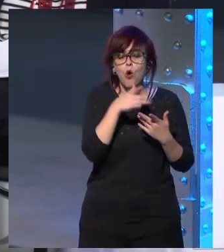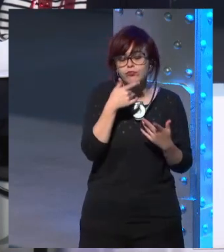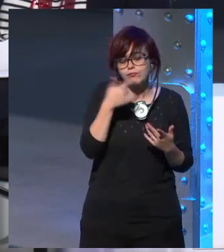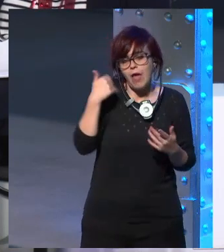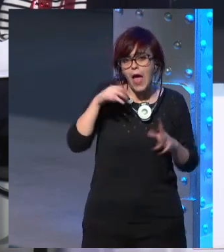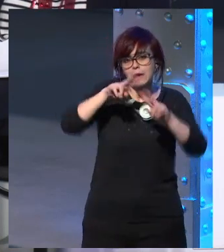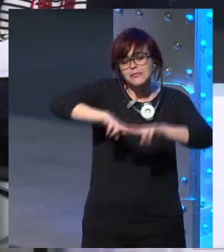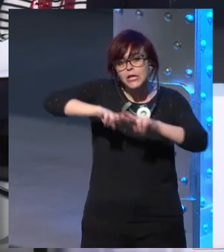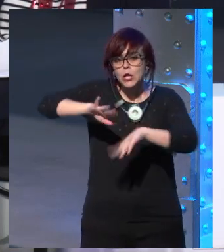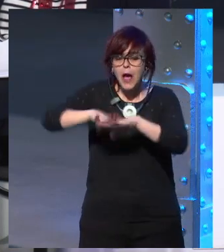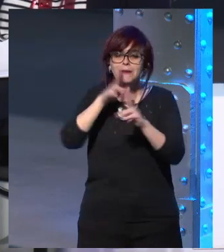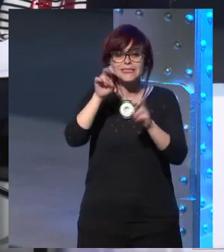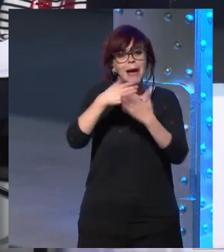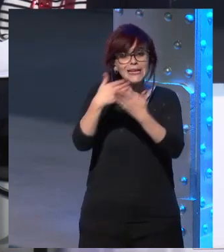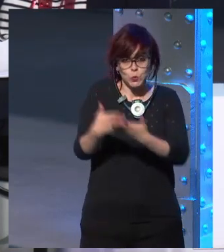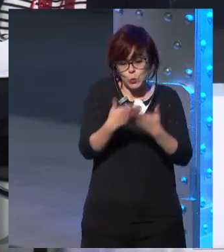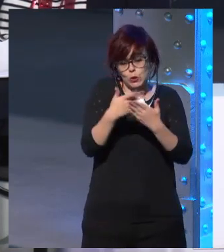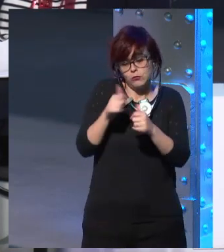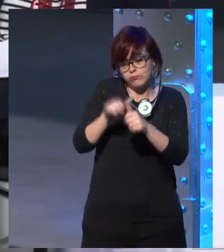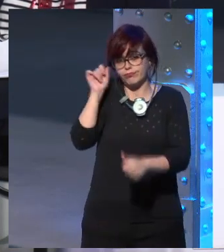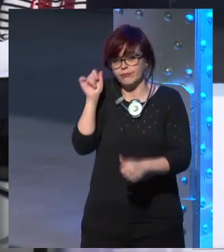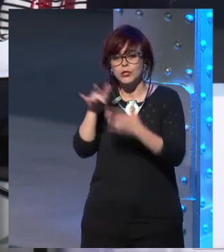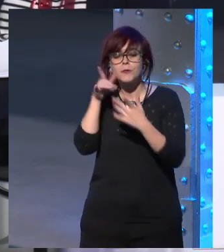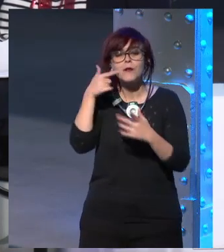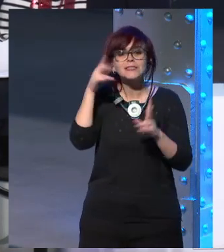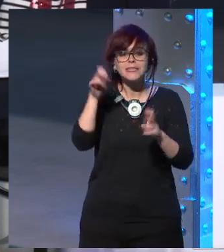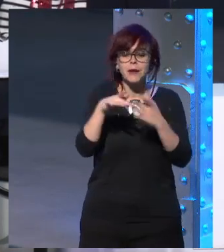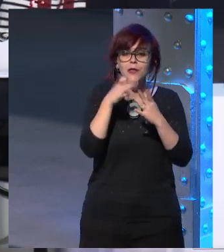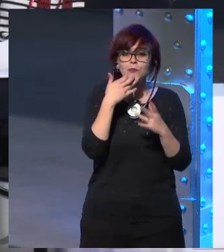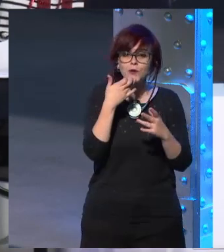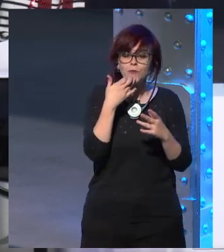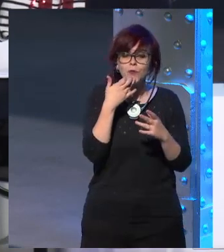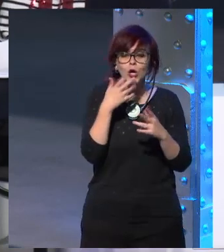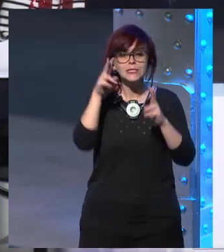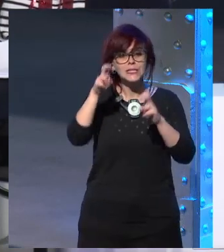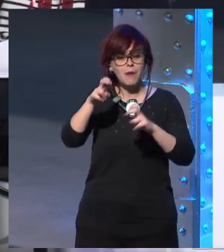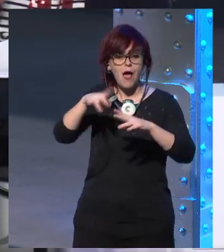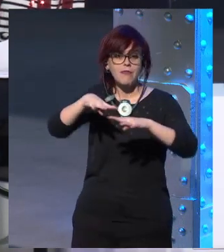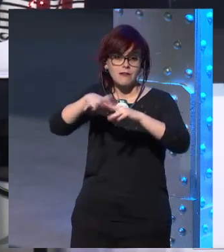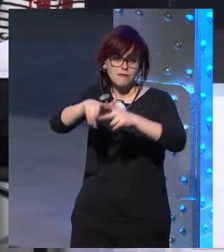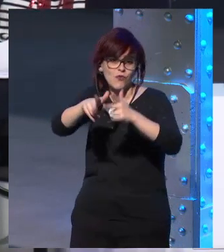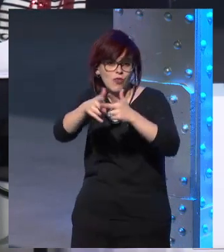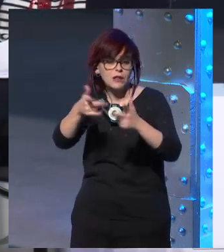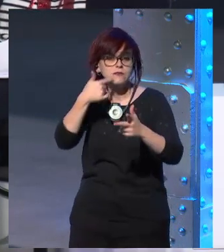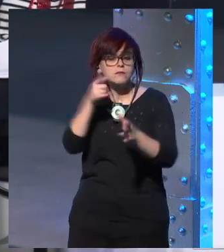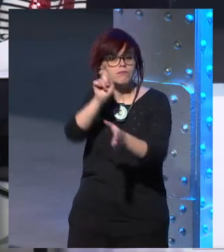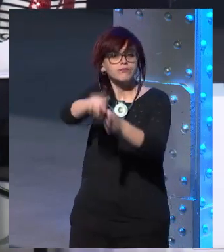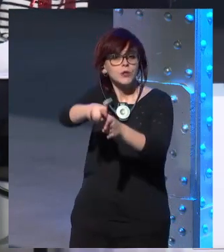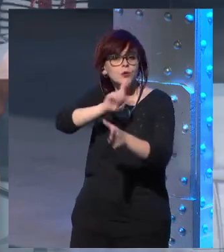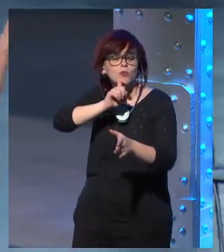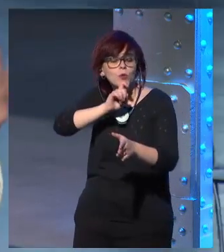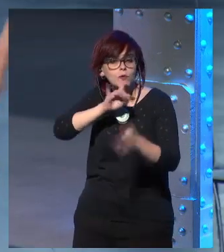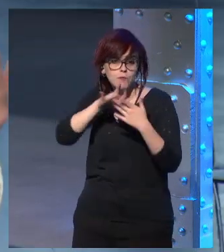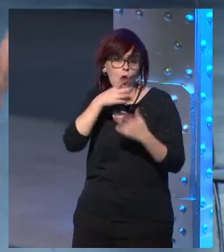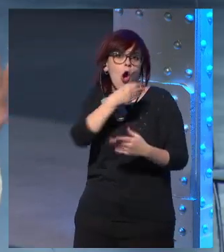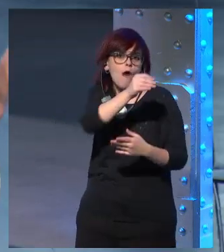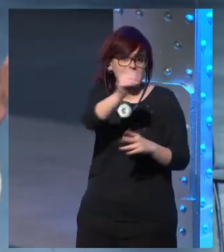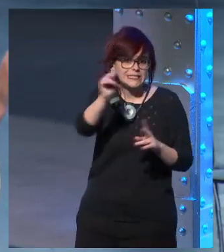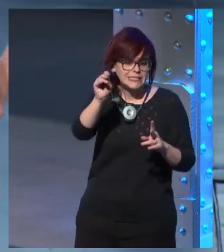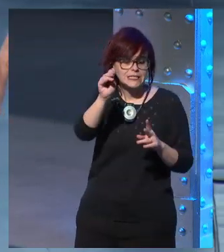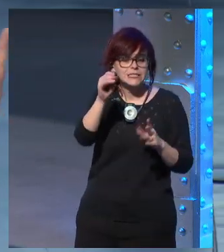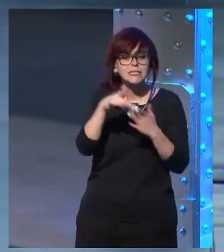people and how they participate online and with social media, we found that there are actually two very different kinds of participation